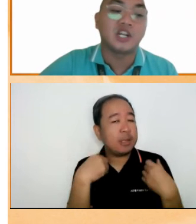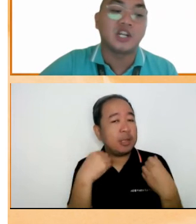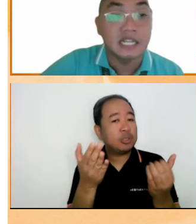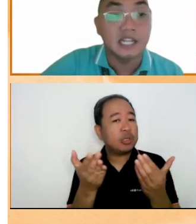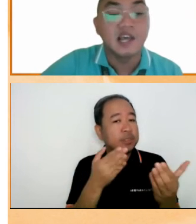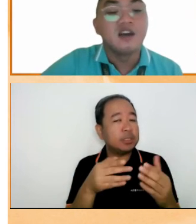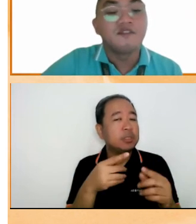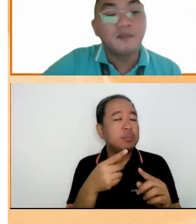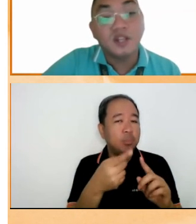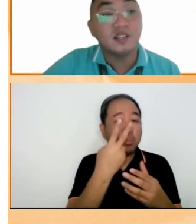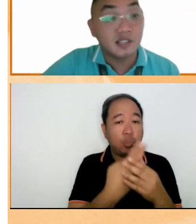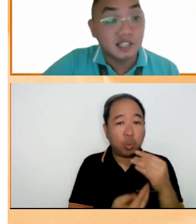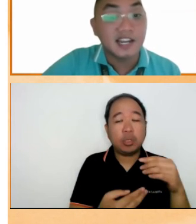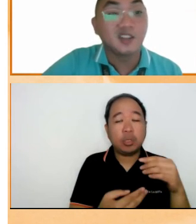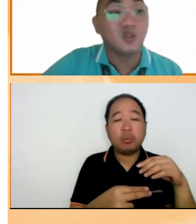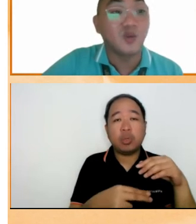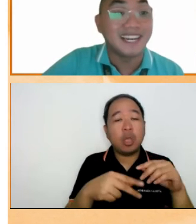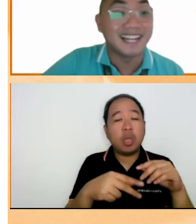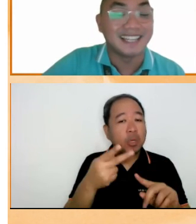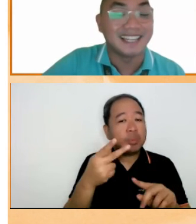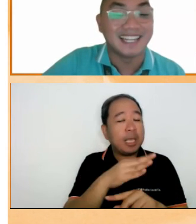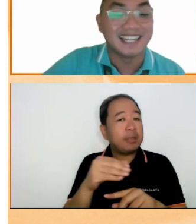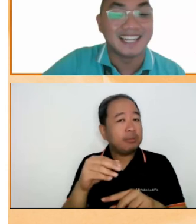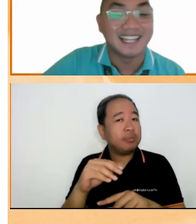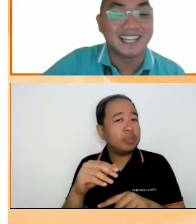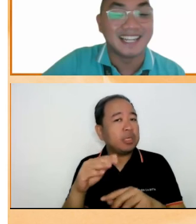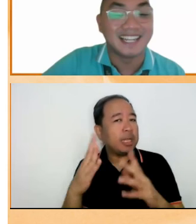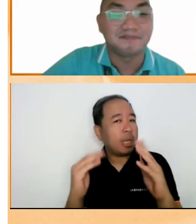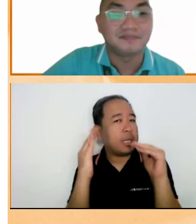care facilities from 2016 to 2019.